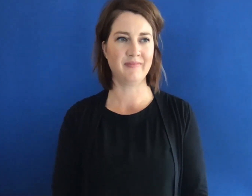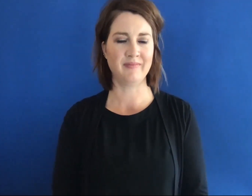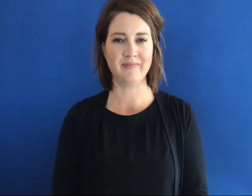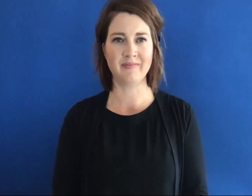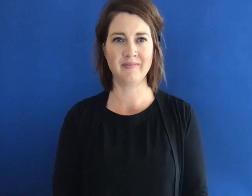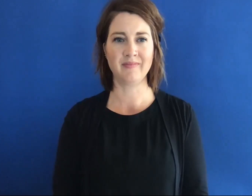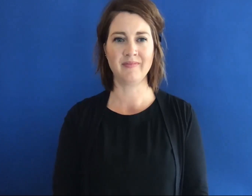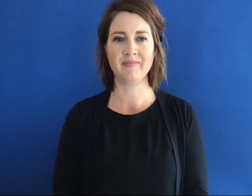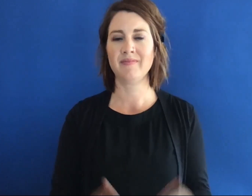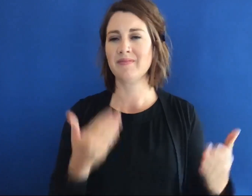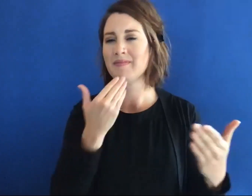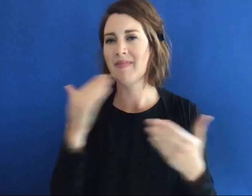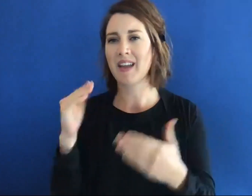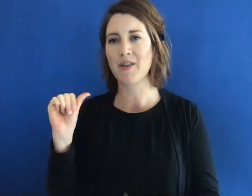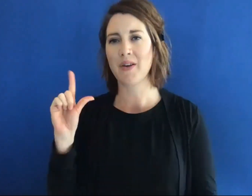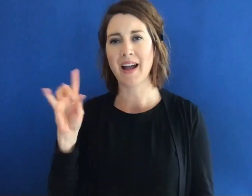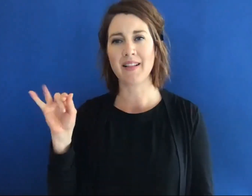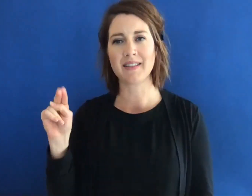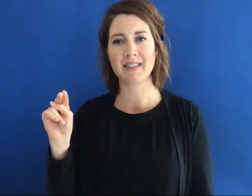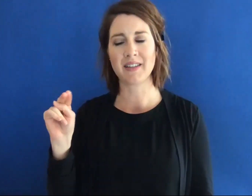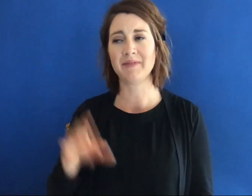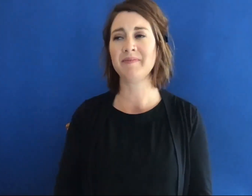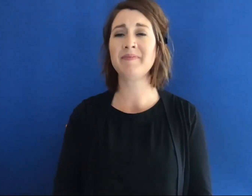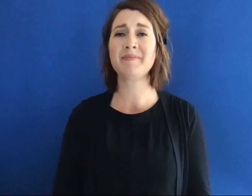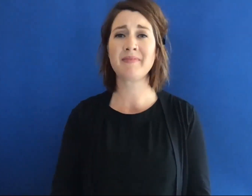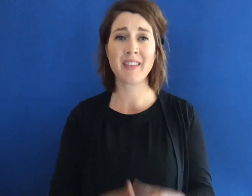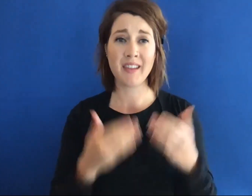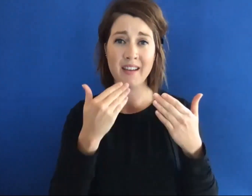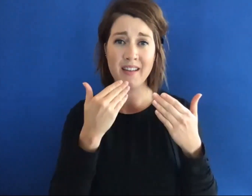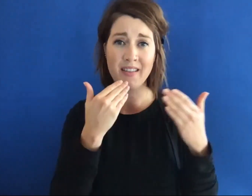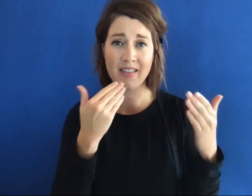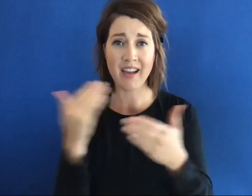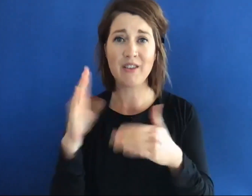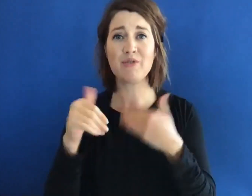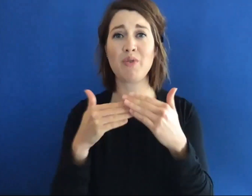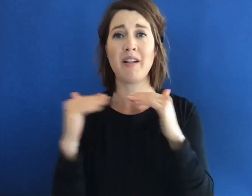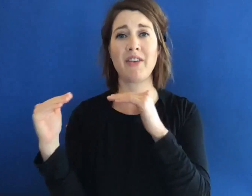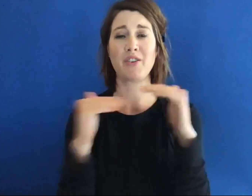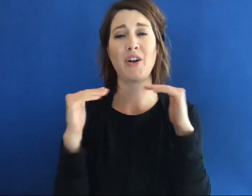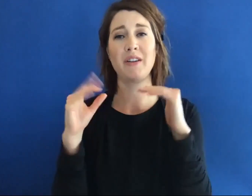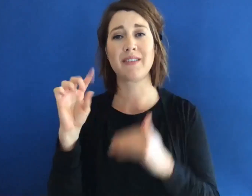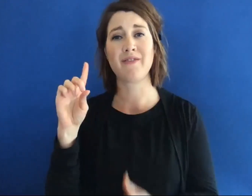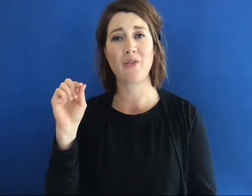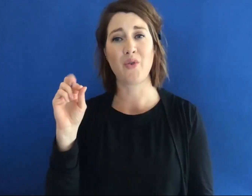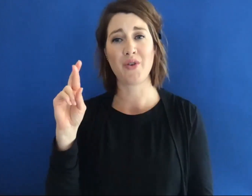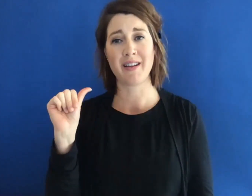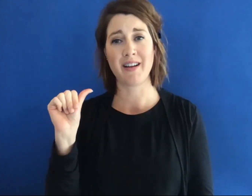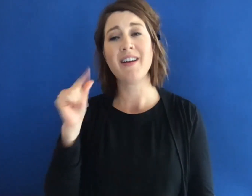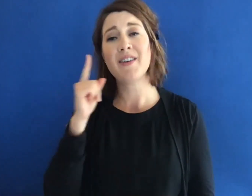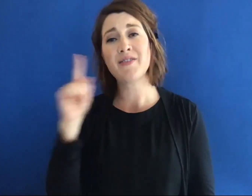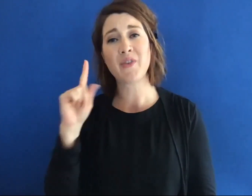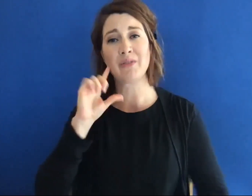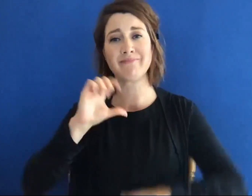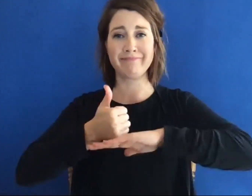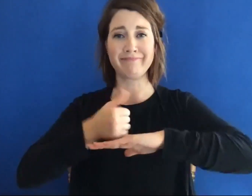Wonderful. Thank you, Allison. And thanks again to our friends and colleagues in Florida for graciously hosting this year's summit